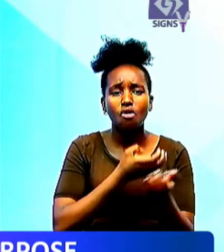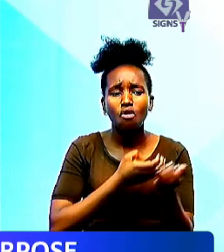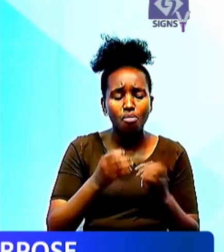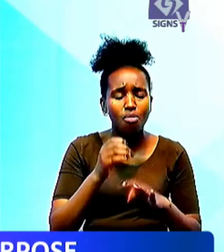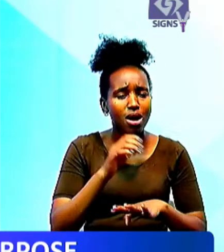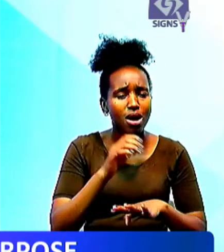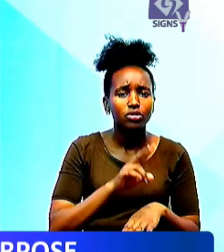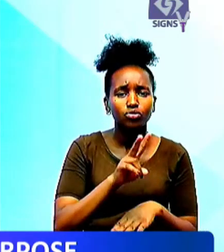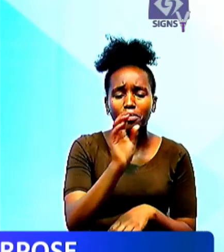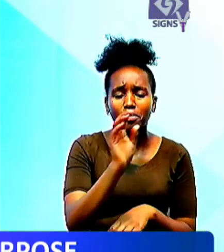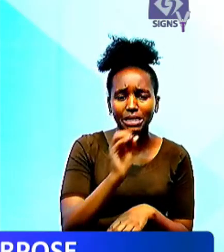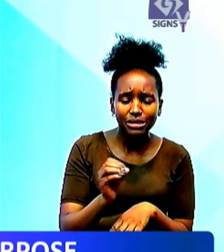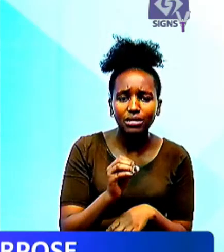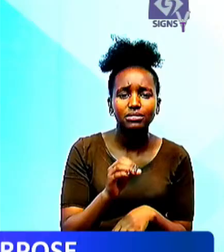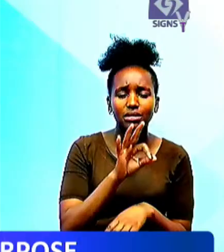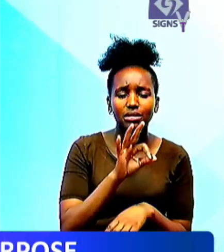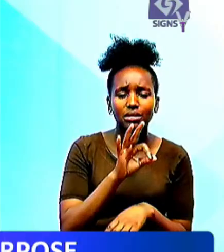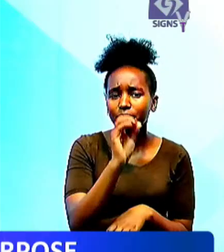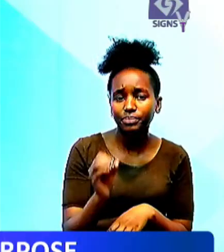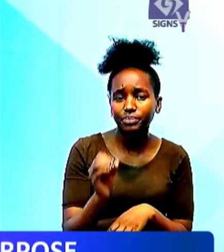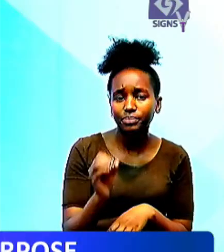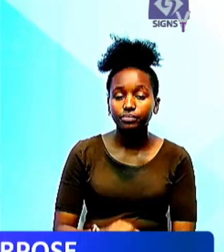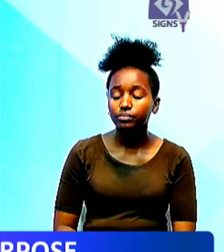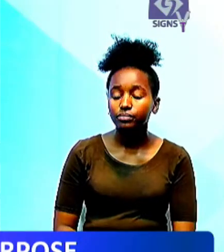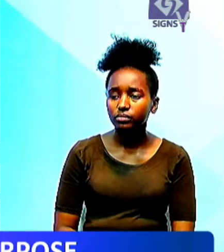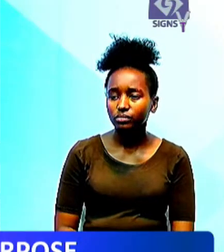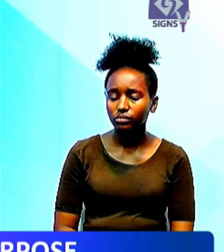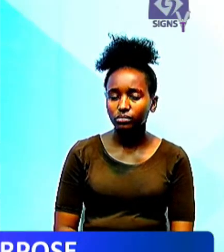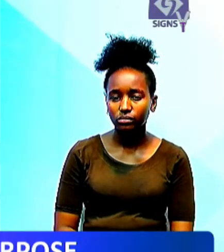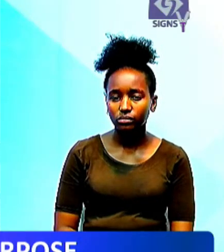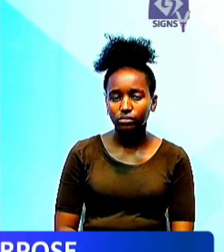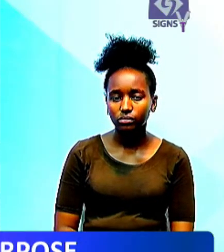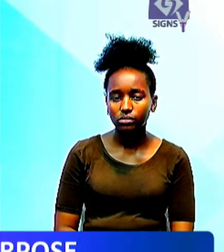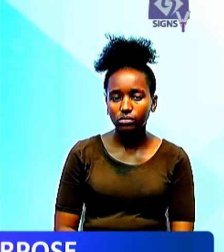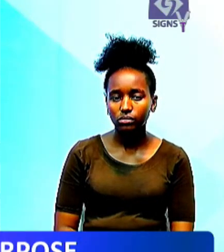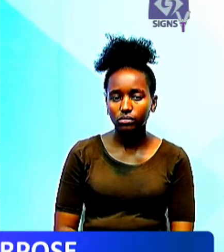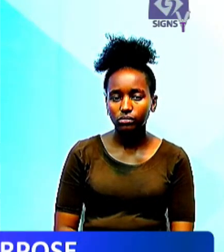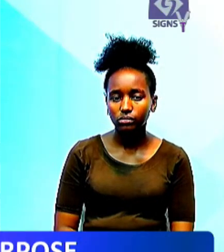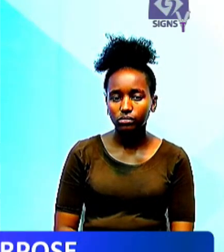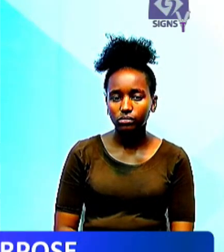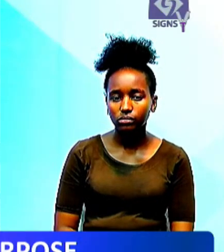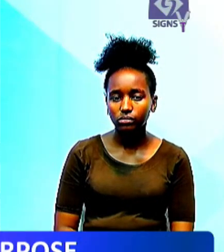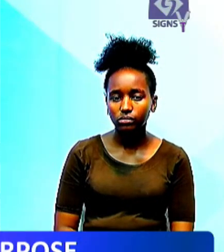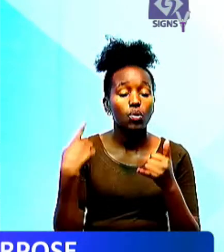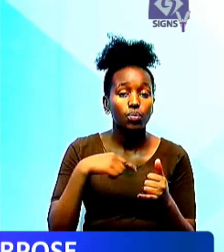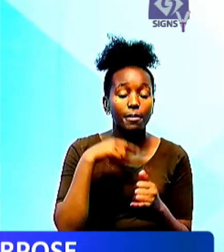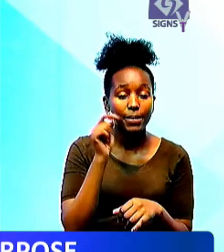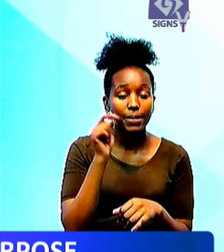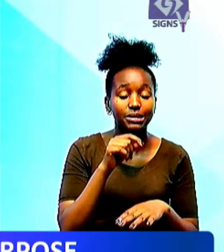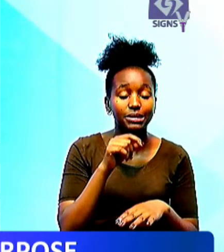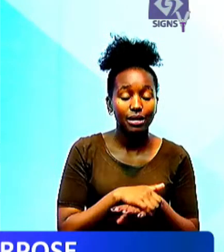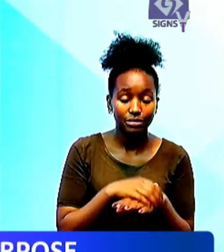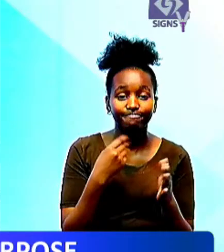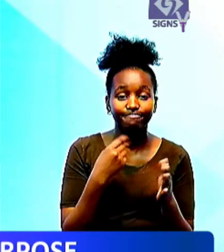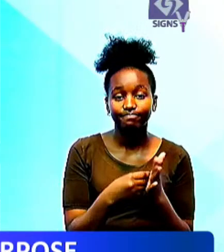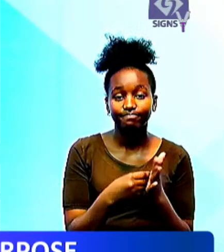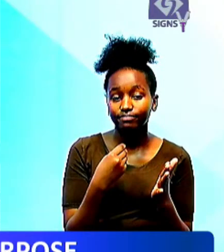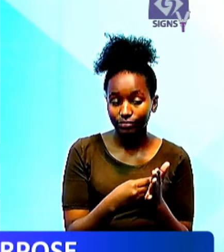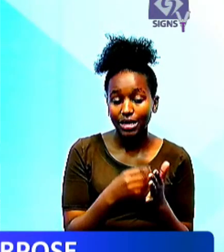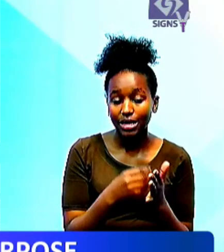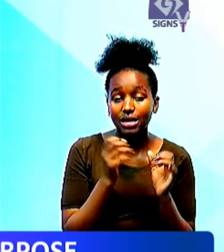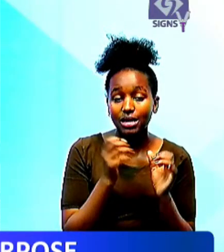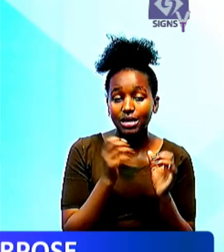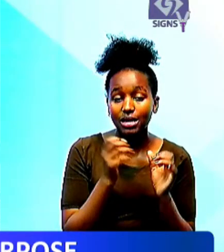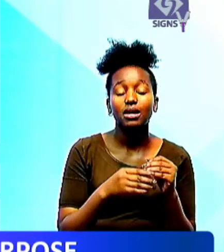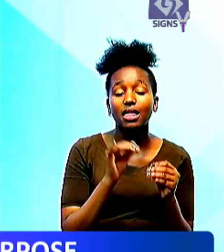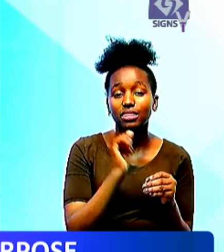of course the development, the advanced and all that. Here we need the capital. The capital is needed. So if we're able to create the capital, the opportunities